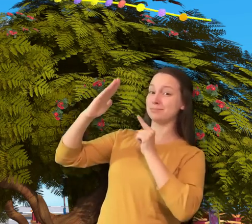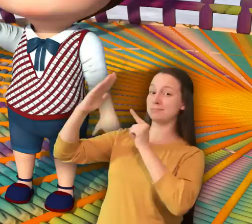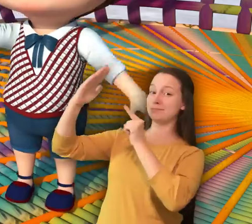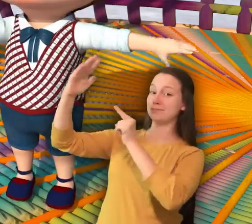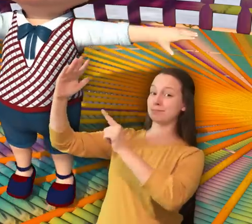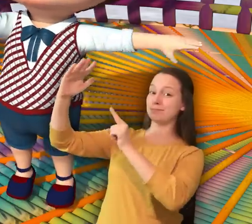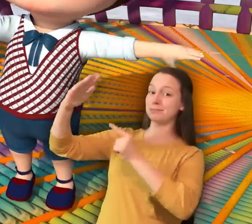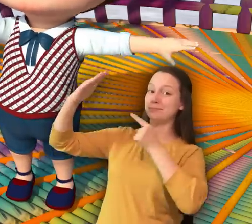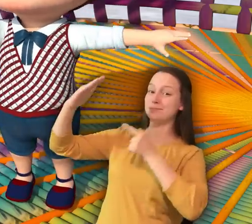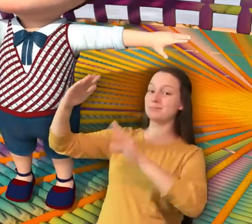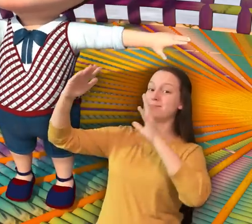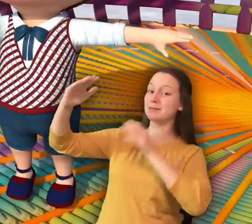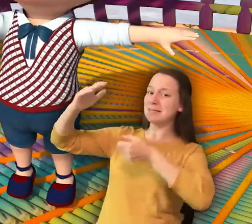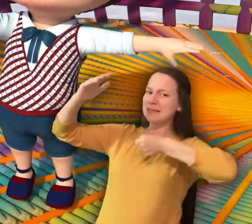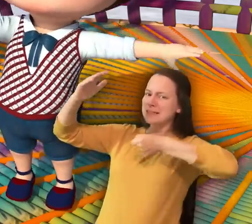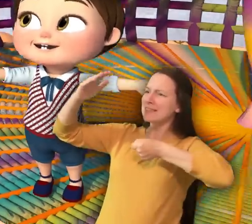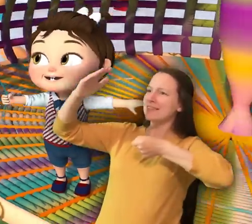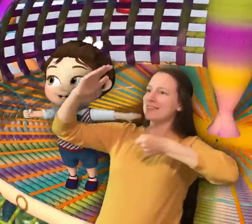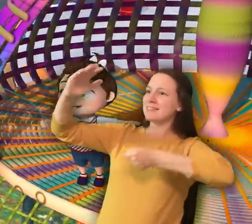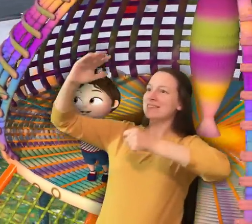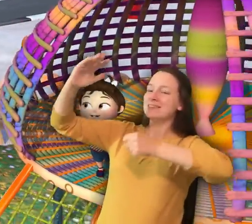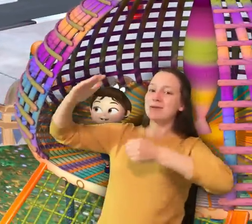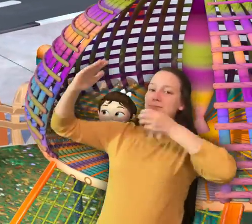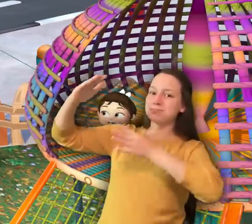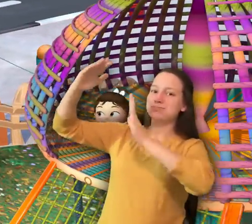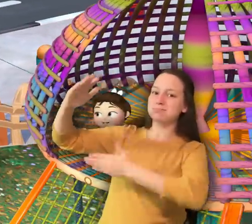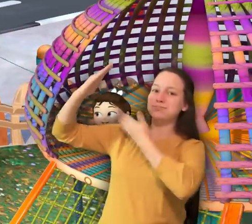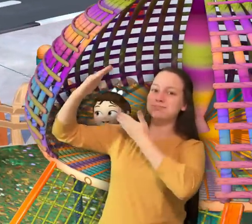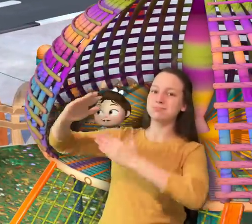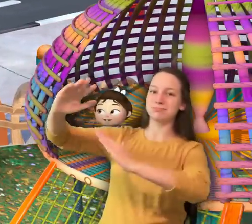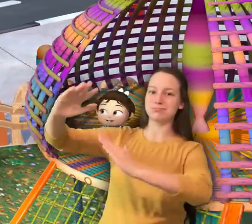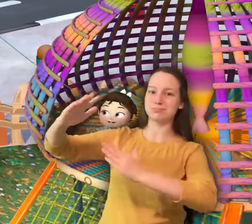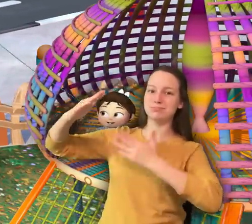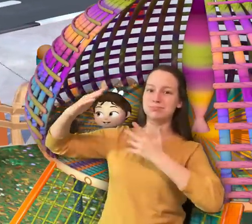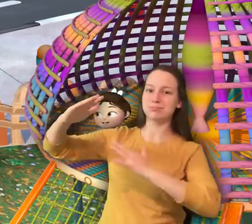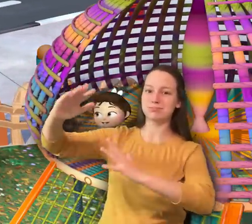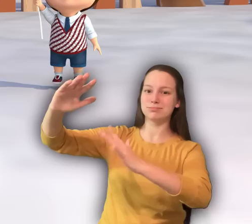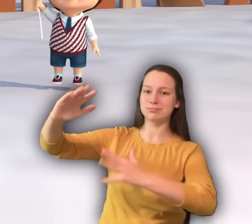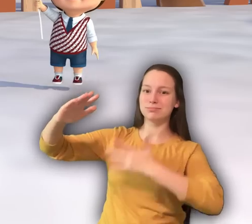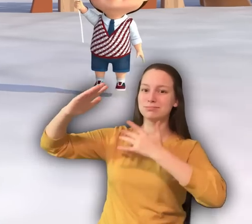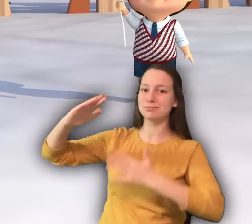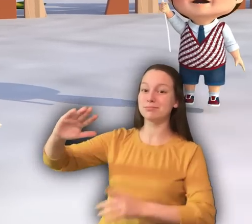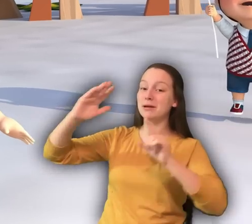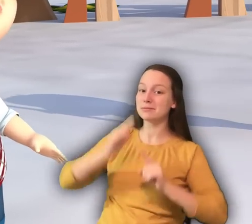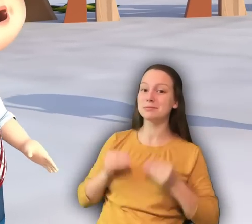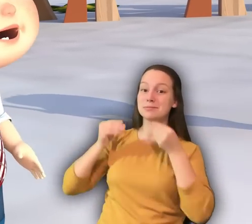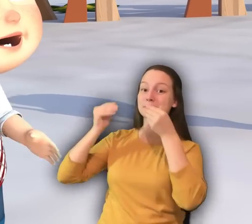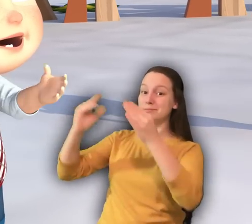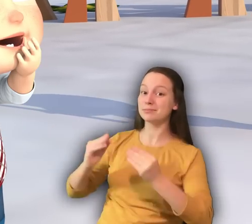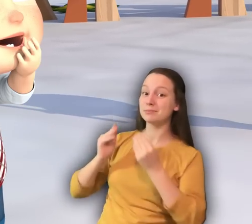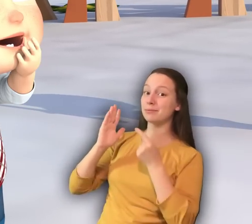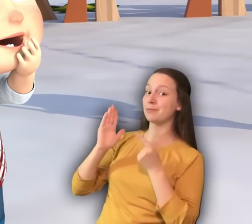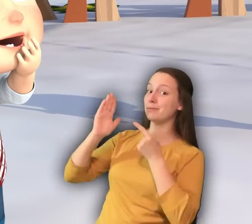until it reaches Sky you hold your kite and blow blow blow the wind blows around you raise your